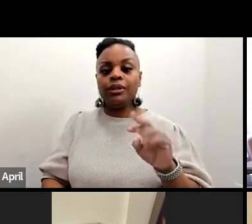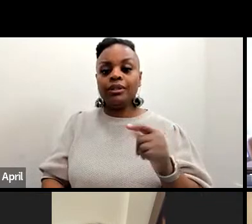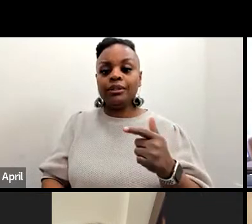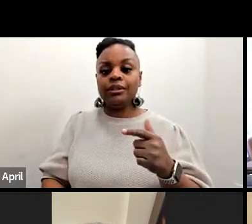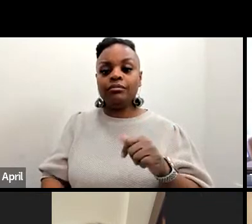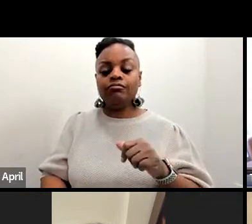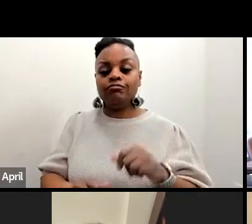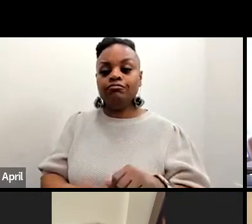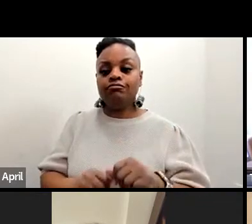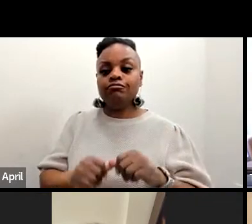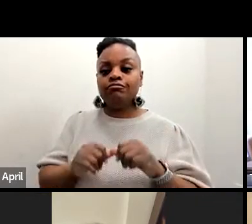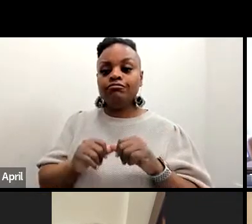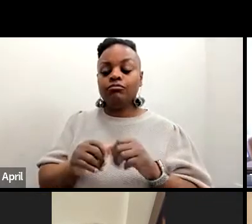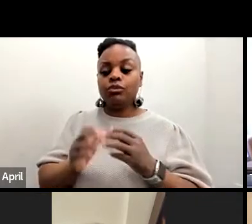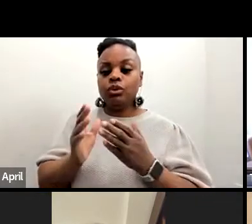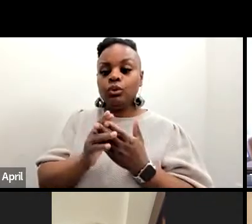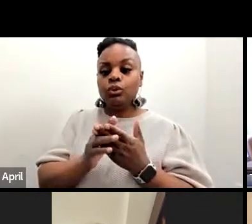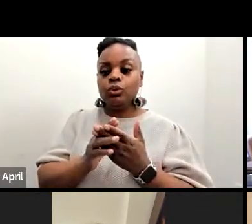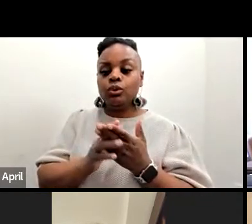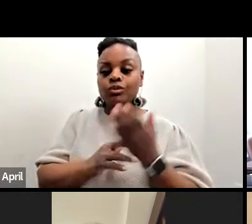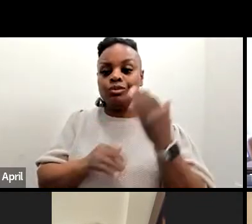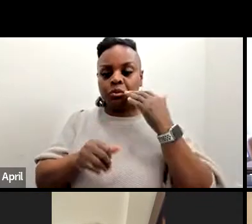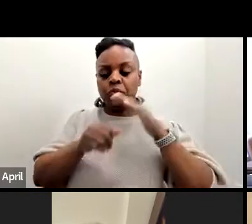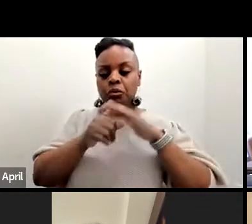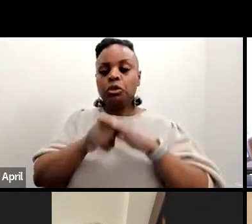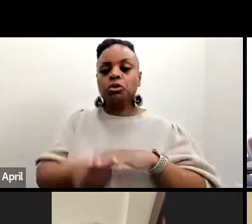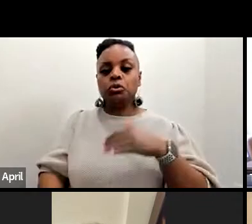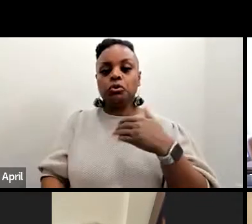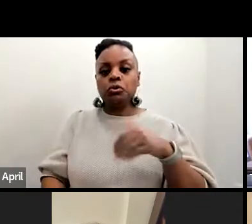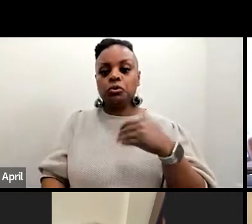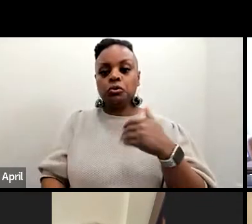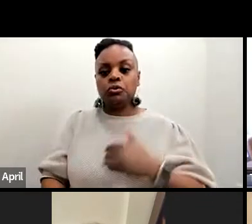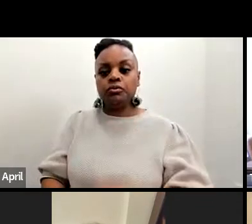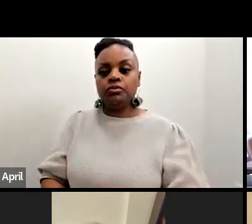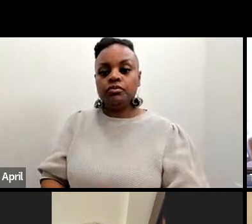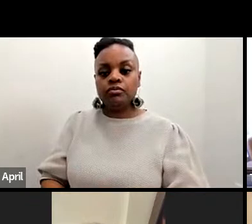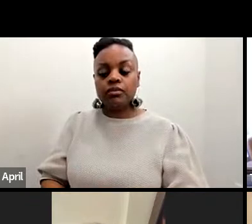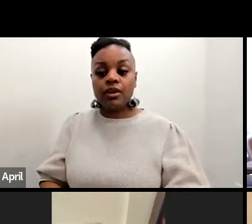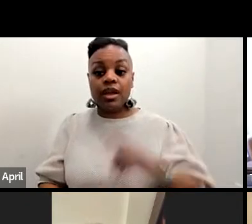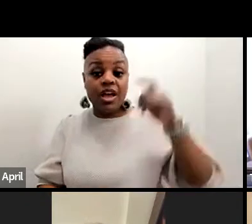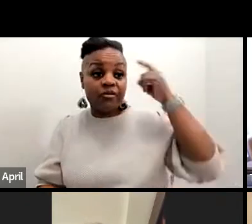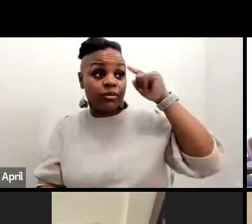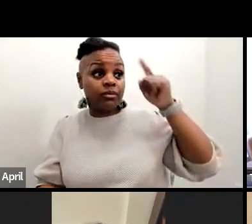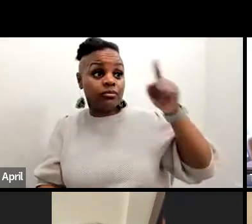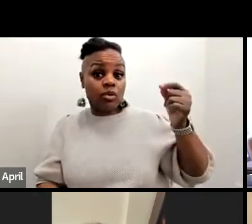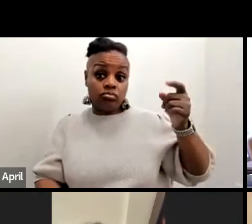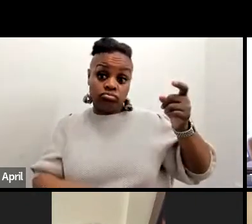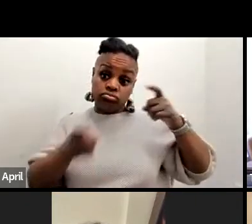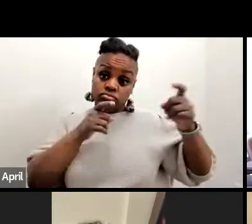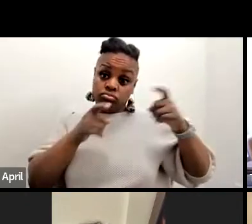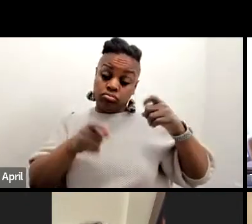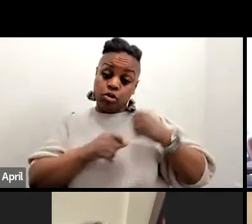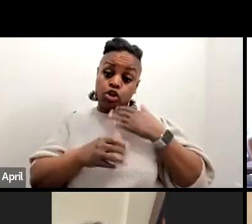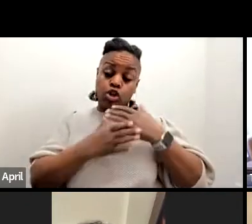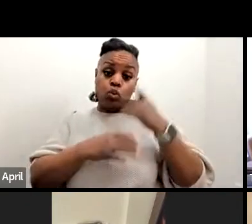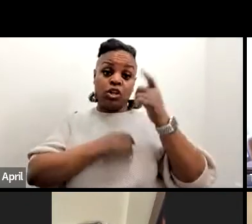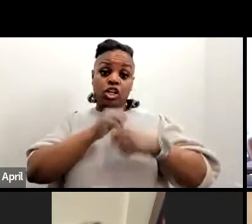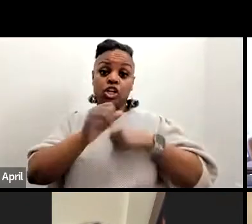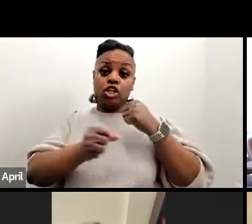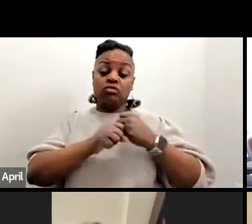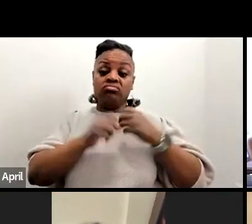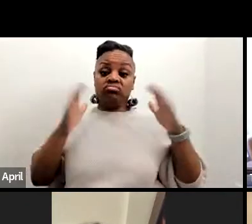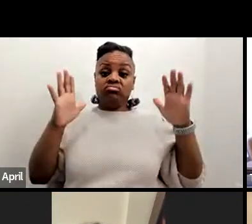in 2012 and is contributing to these three crises that they do a fantastic job of outlining in the book, right? The identity crisis,